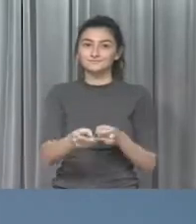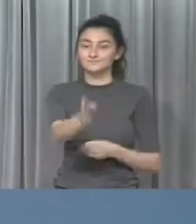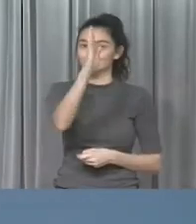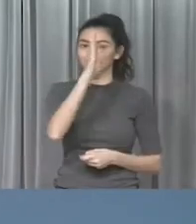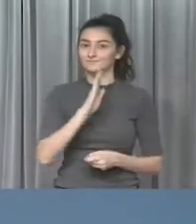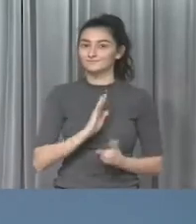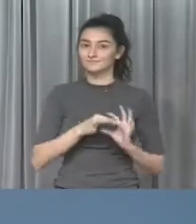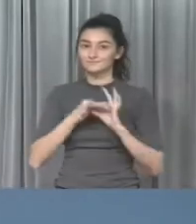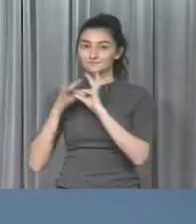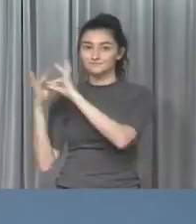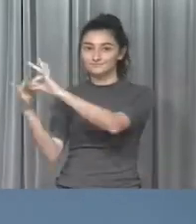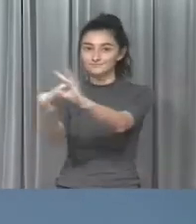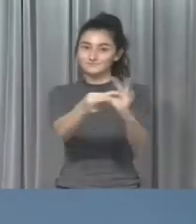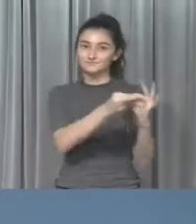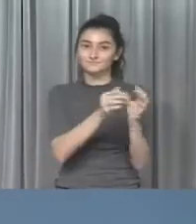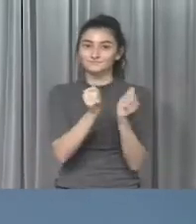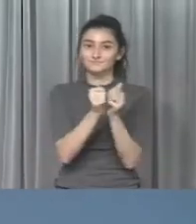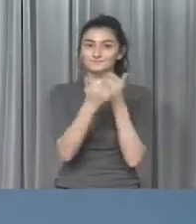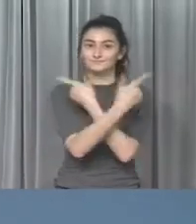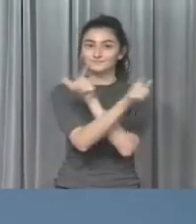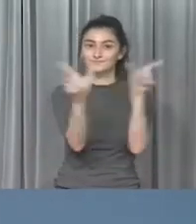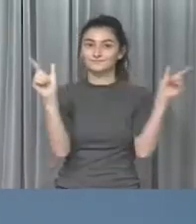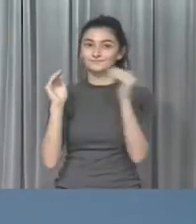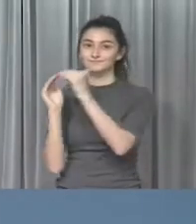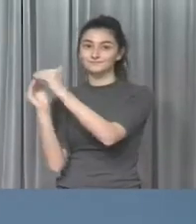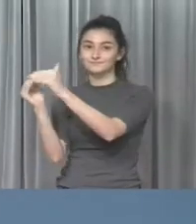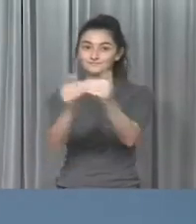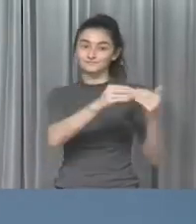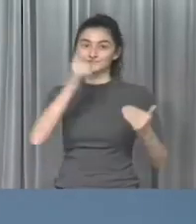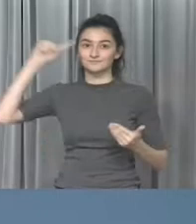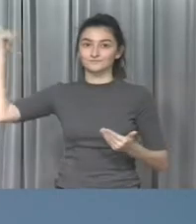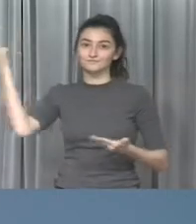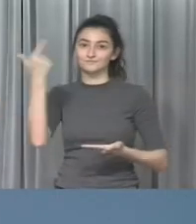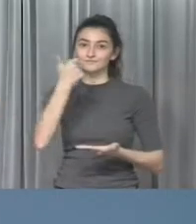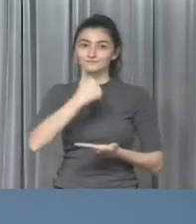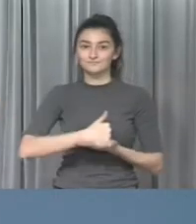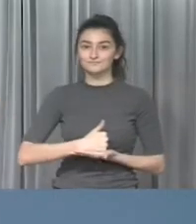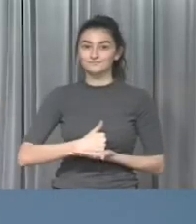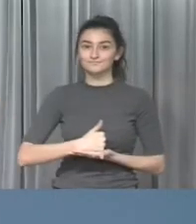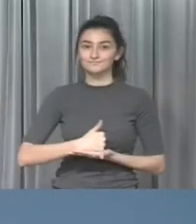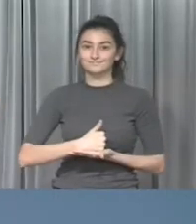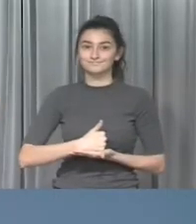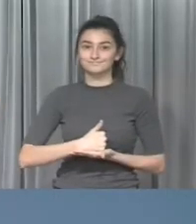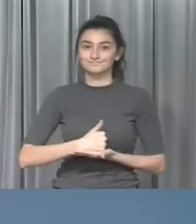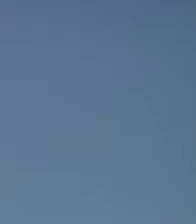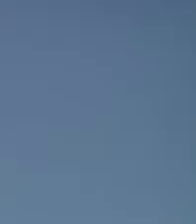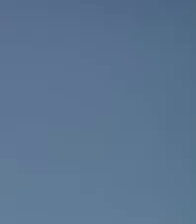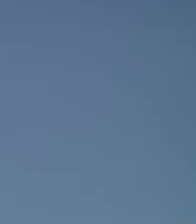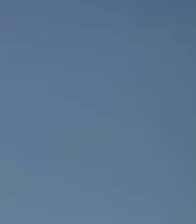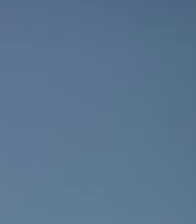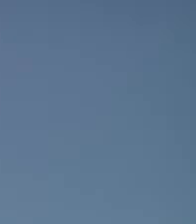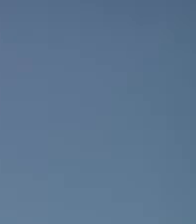God, indivisible, with liberty and justice for all. Please remain standing for a moment of silence.